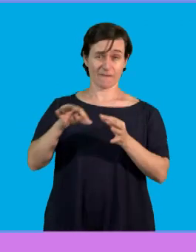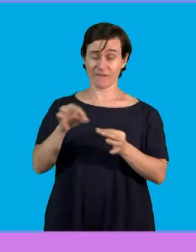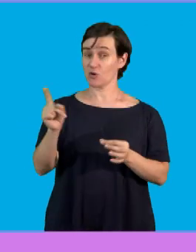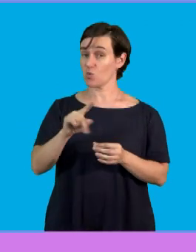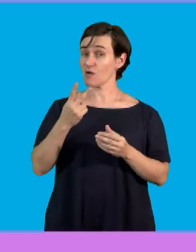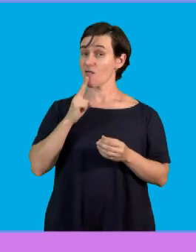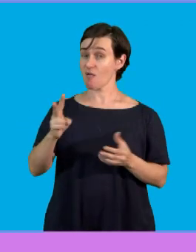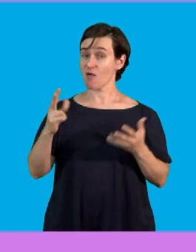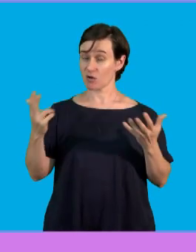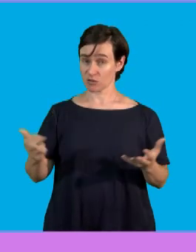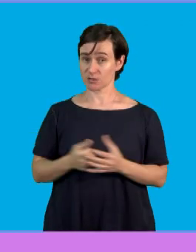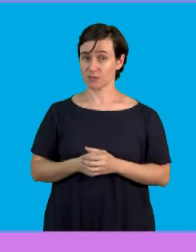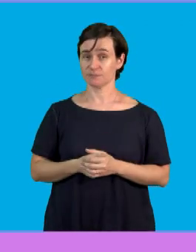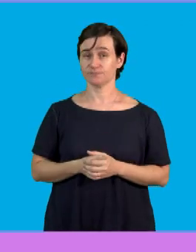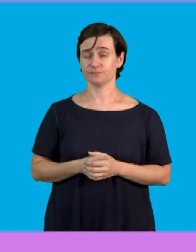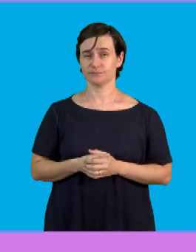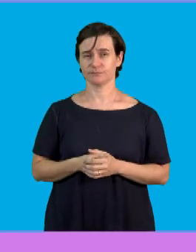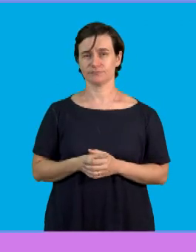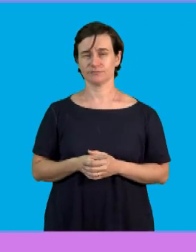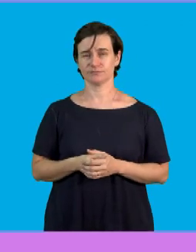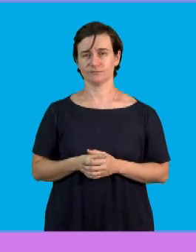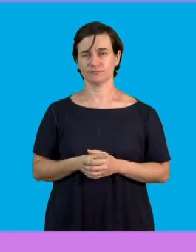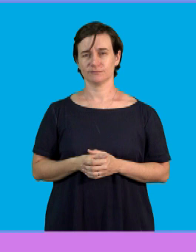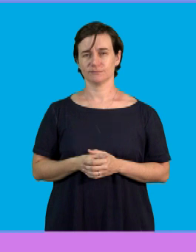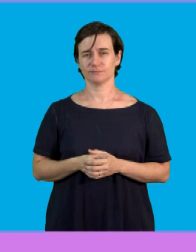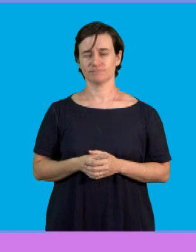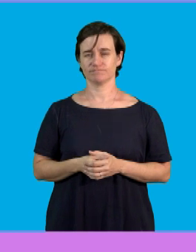debit amount of